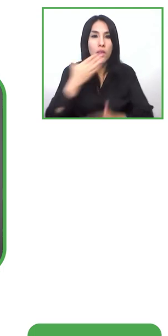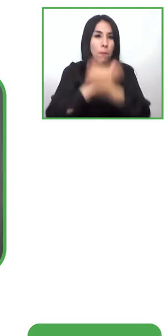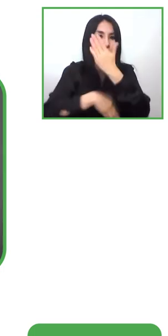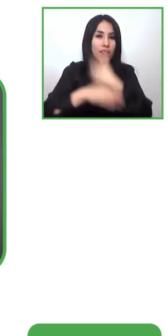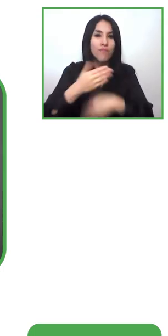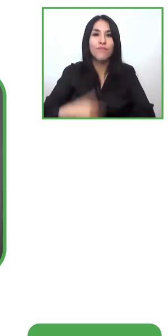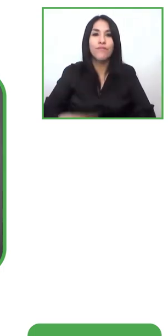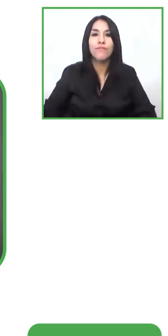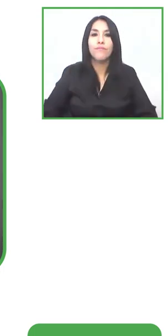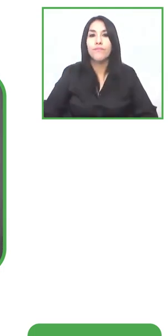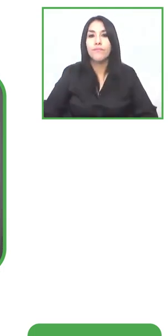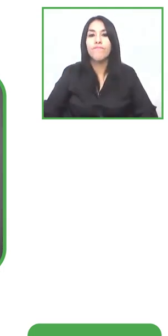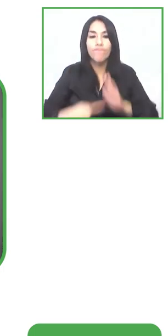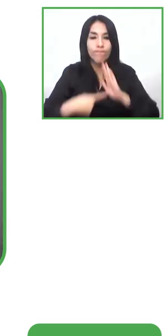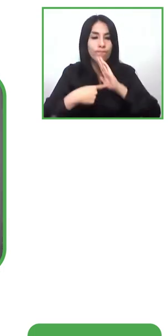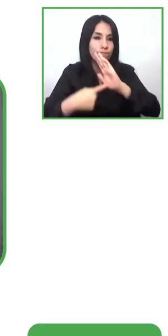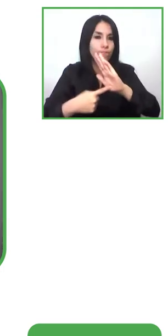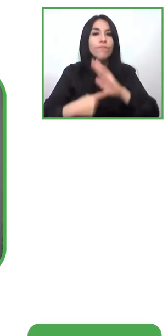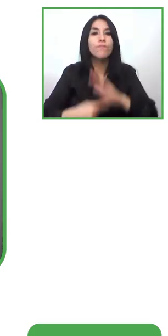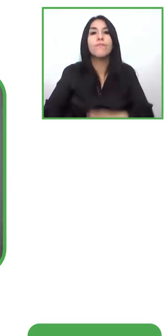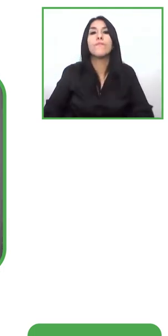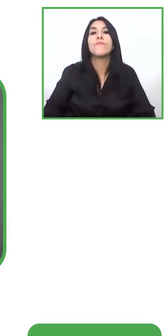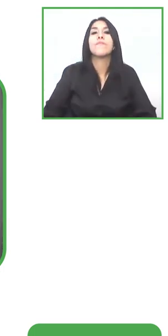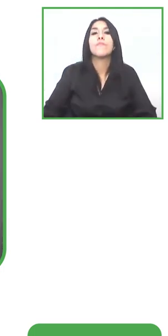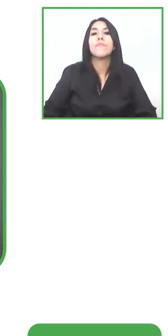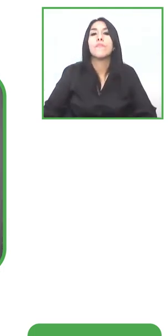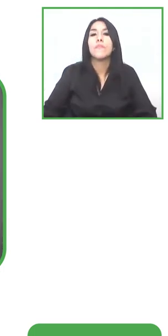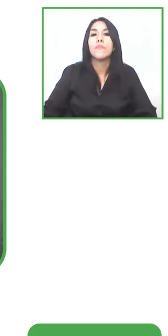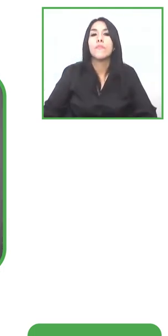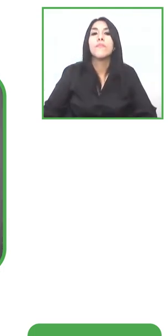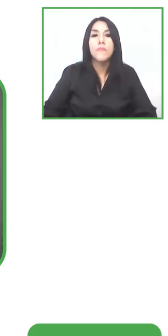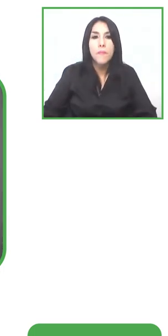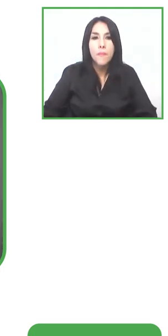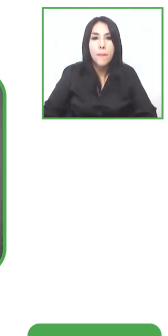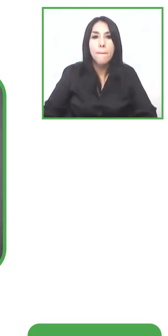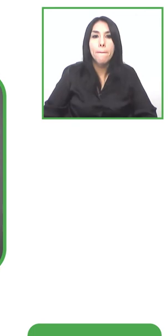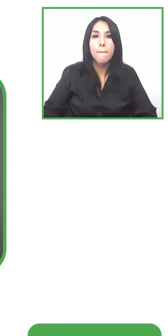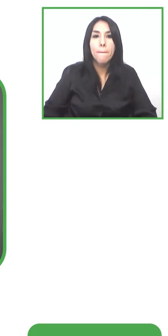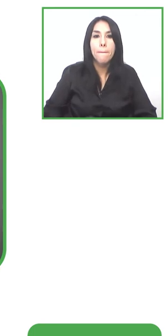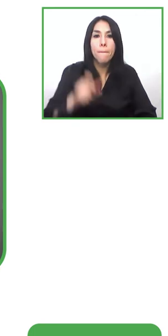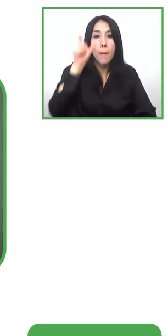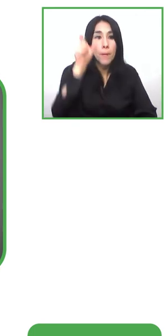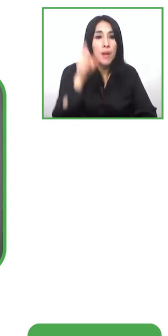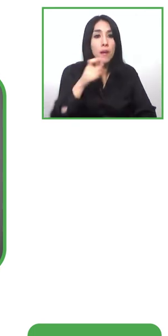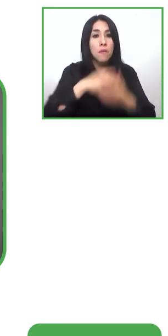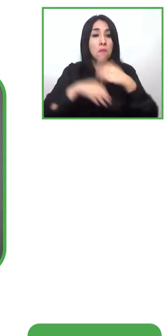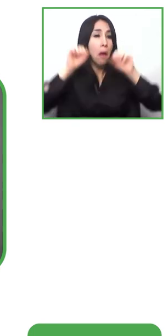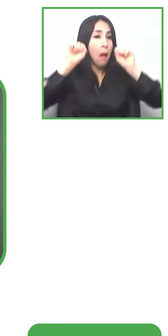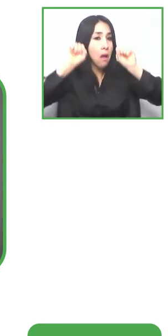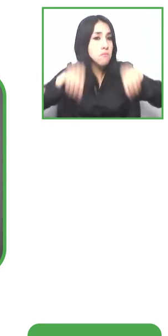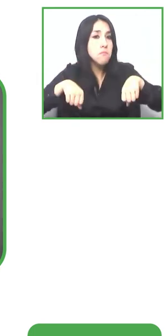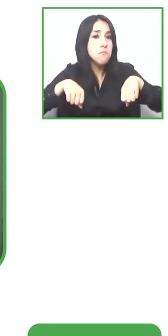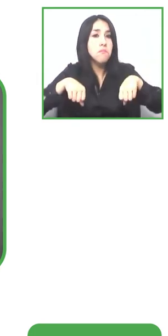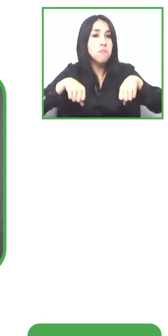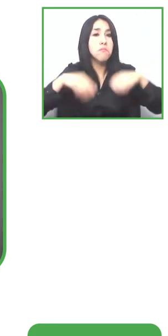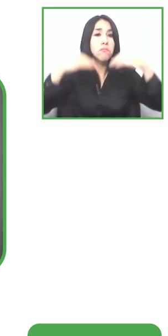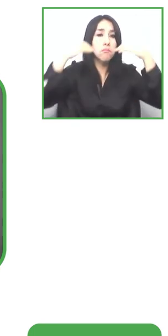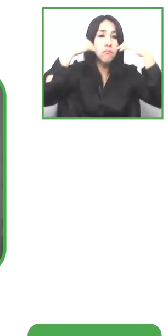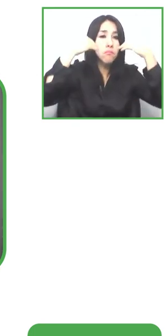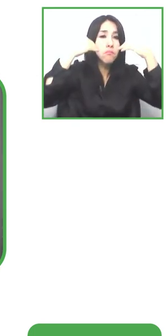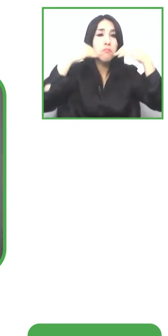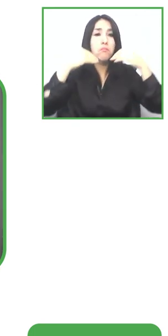It is possible to be a role model for other future generations, because unfortunately,